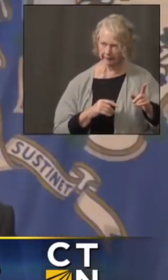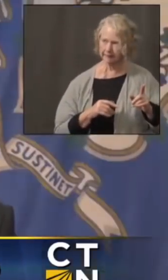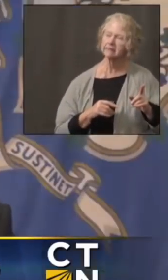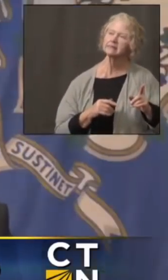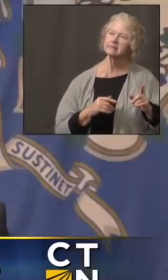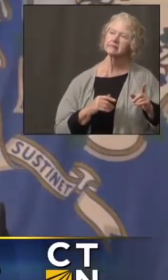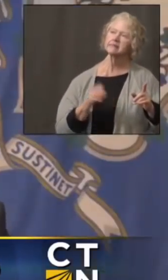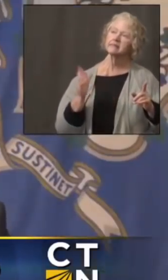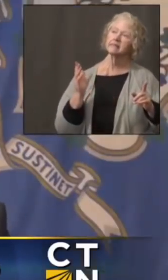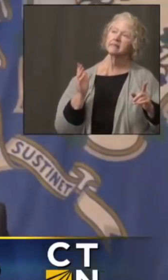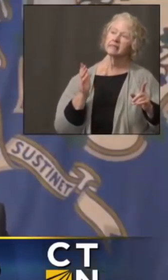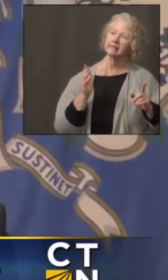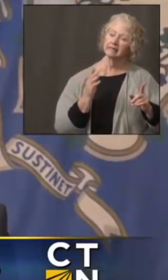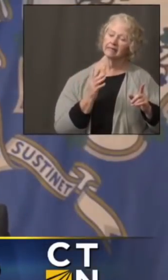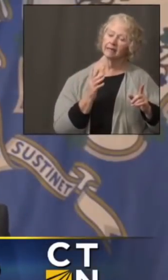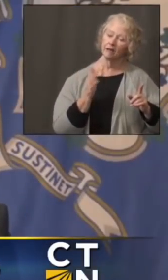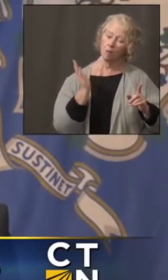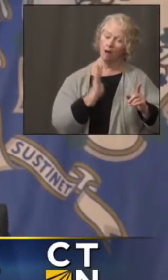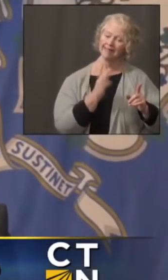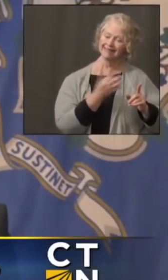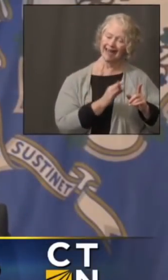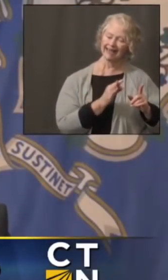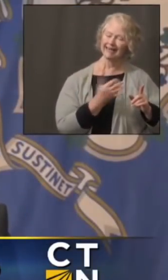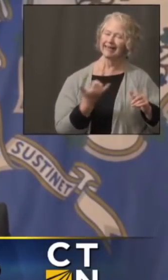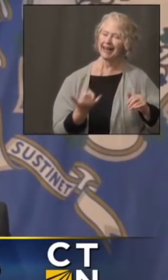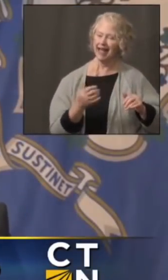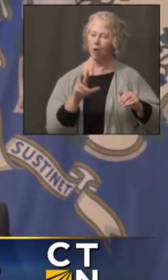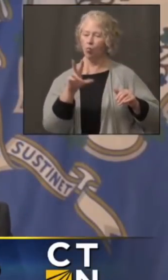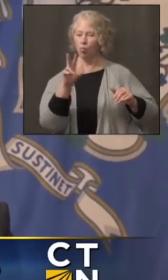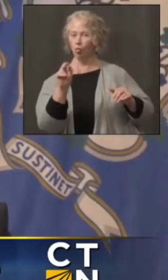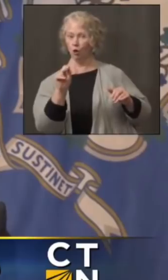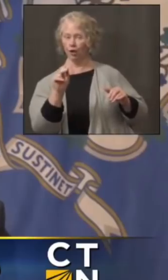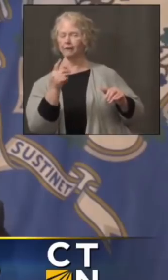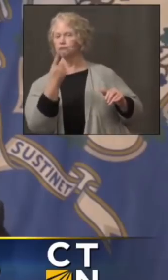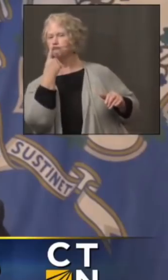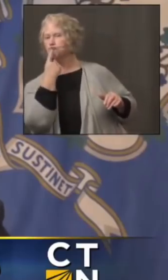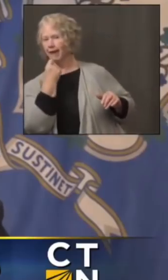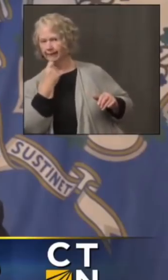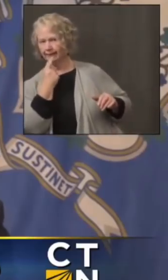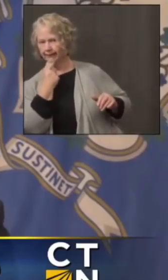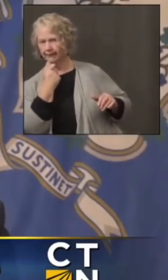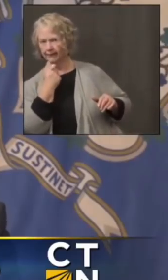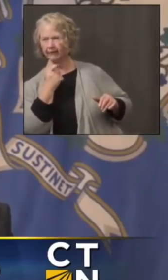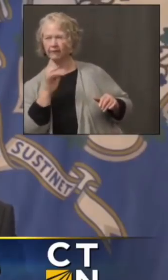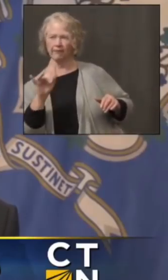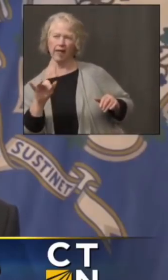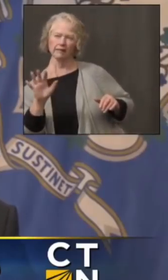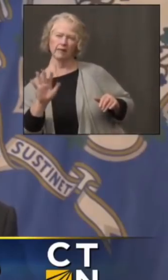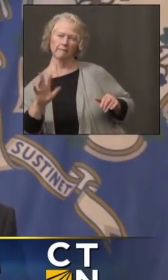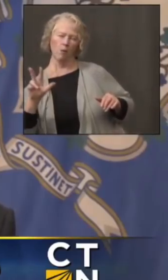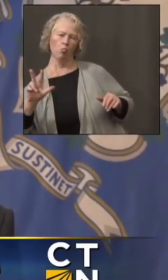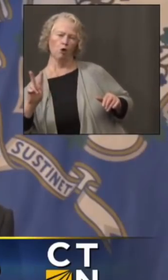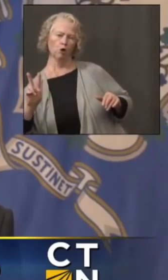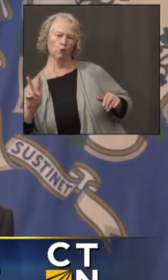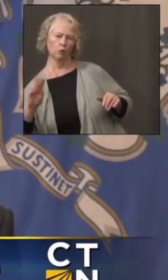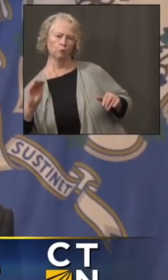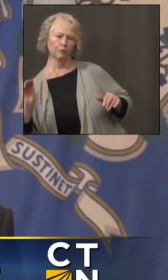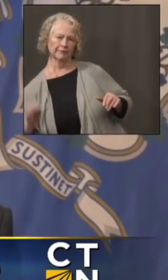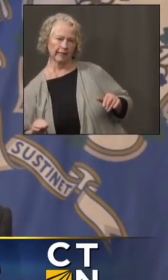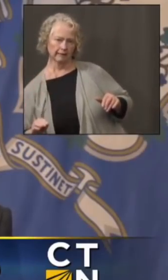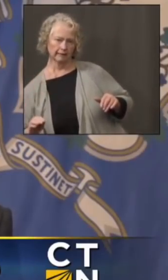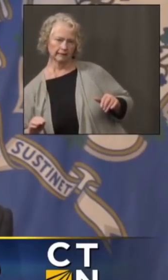from 19 to 30 towns, Keith, in the red, and that's about 32% of our